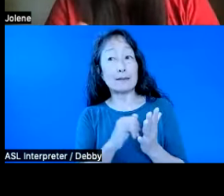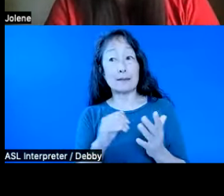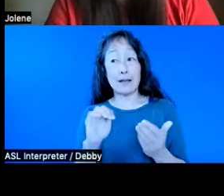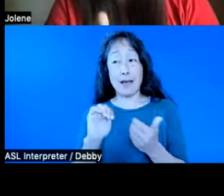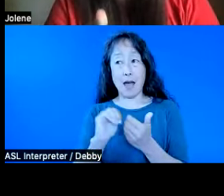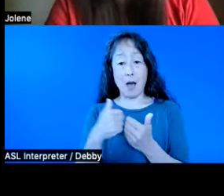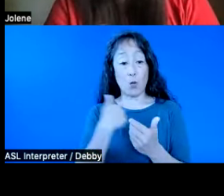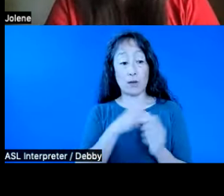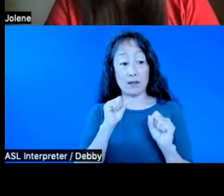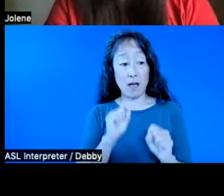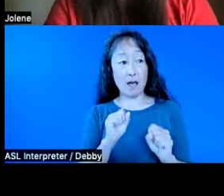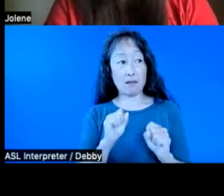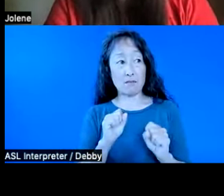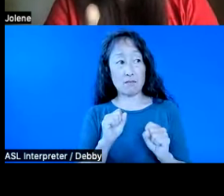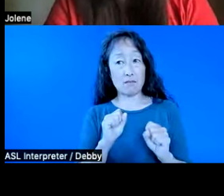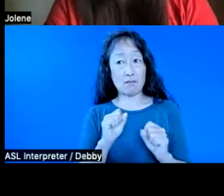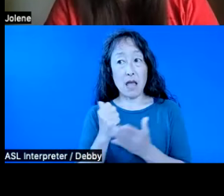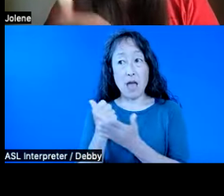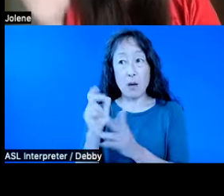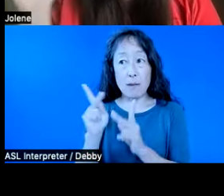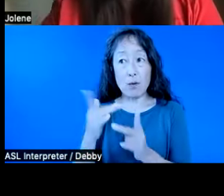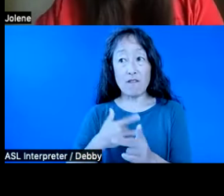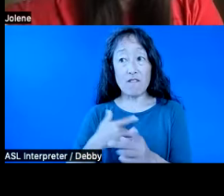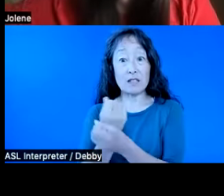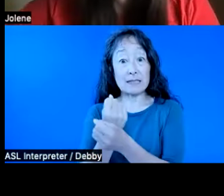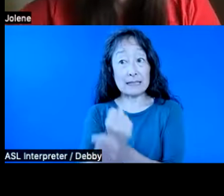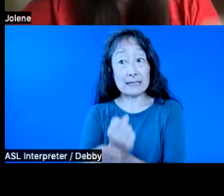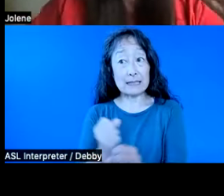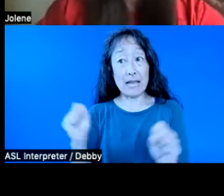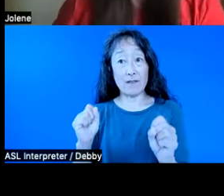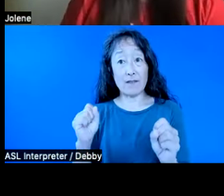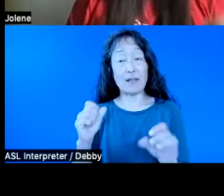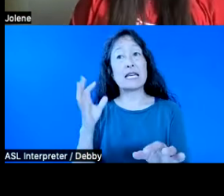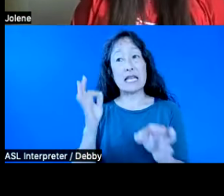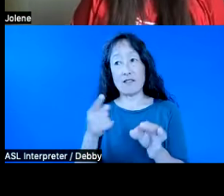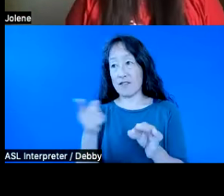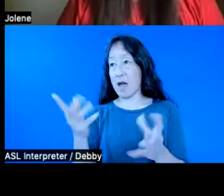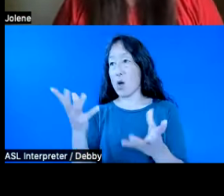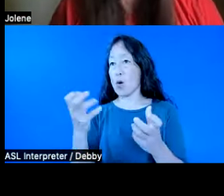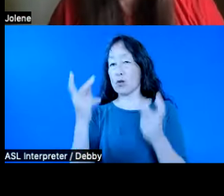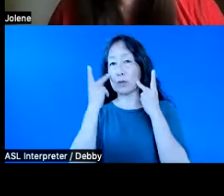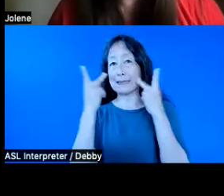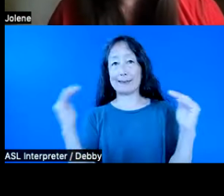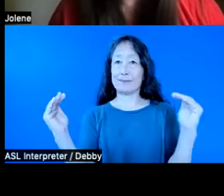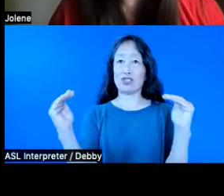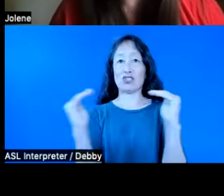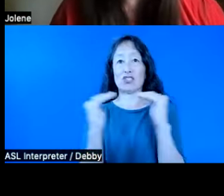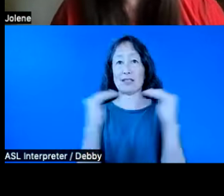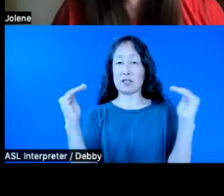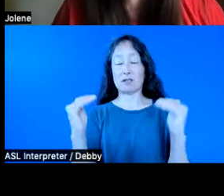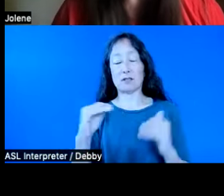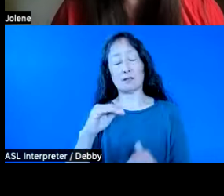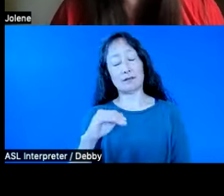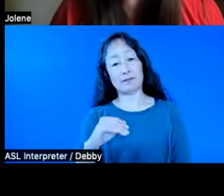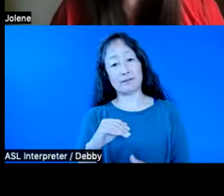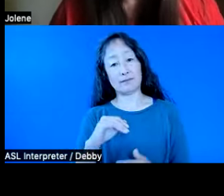actually wanting and feeling safe to, if they want to engage in this form of justice. And so having those conversations within your community